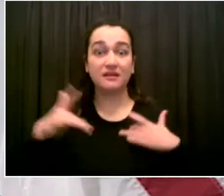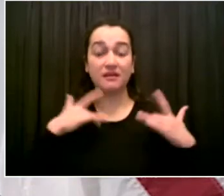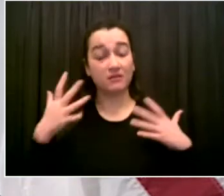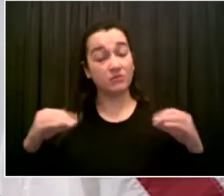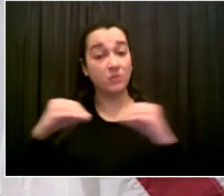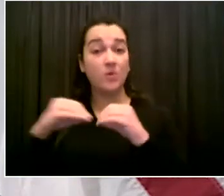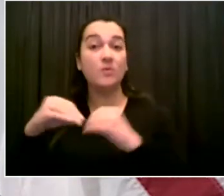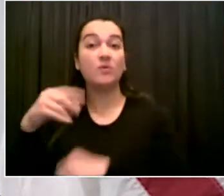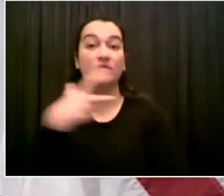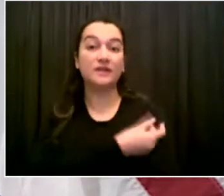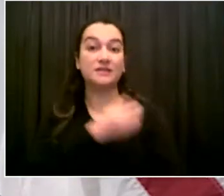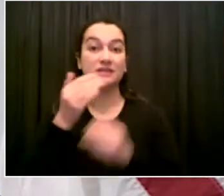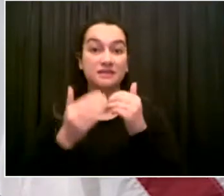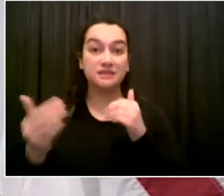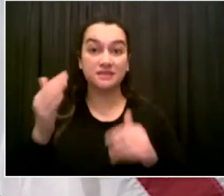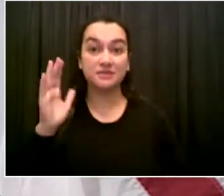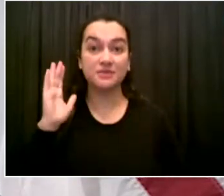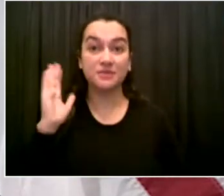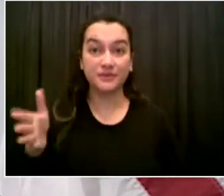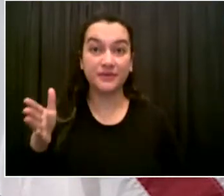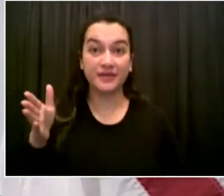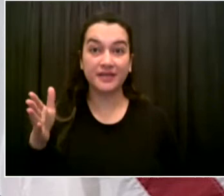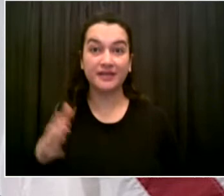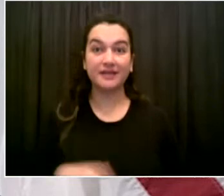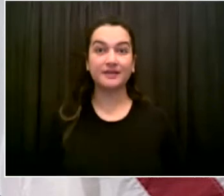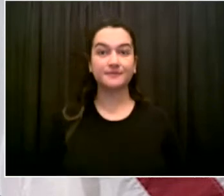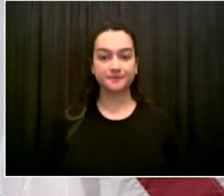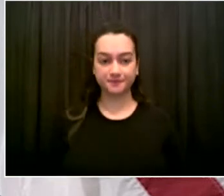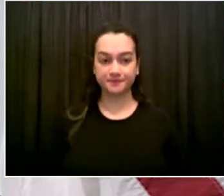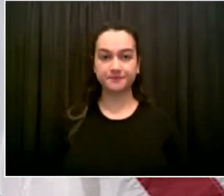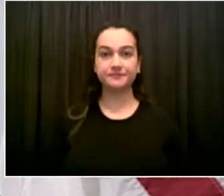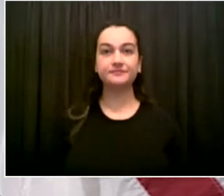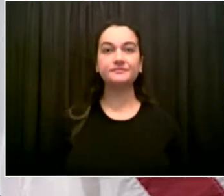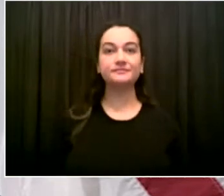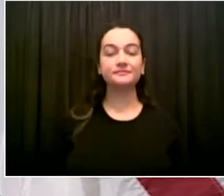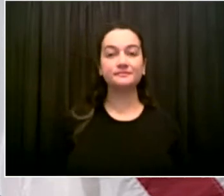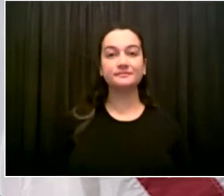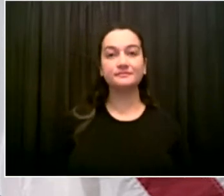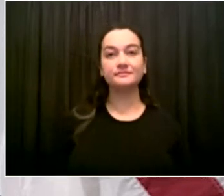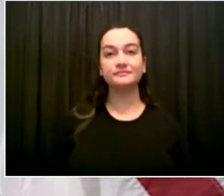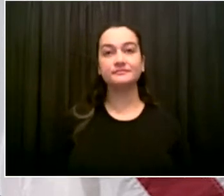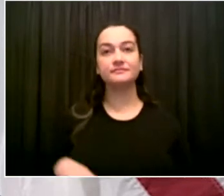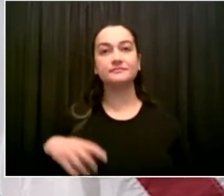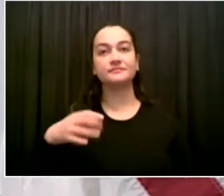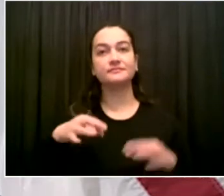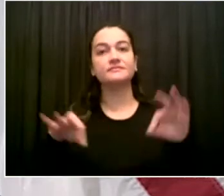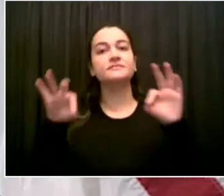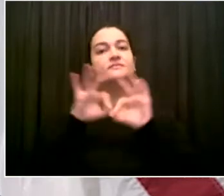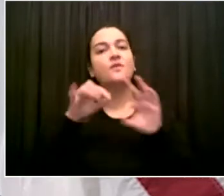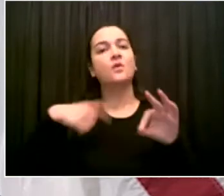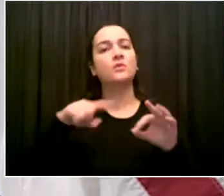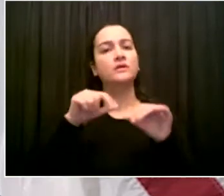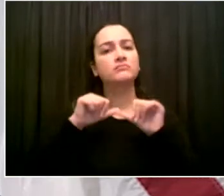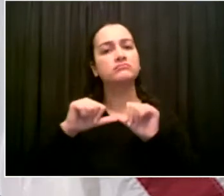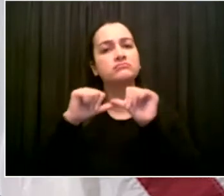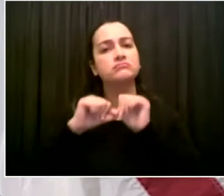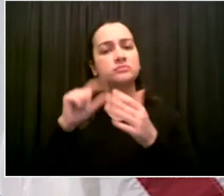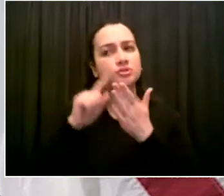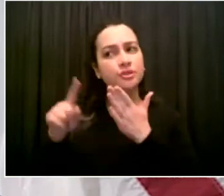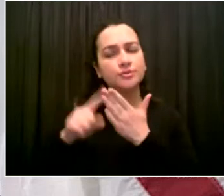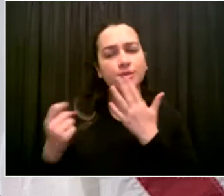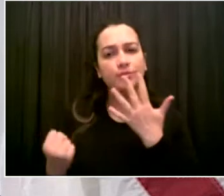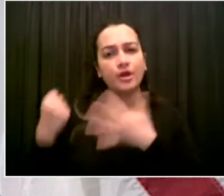hit by the coronavirus, to reach people who are most vulnerable, our seniors, folks with pre-existing conditions. One of